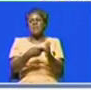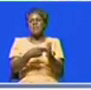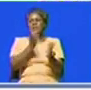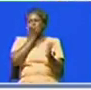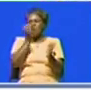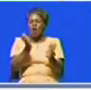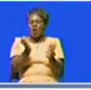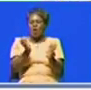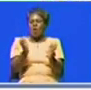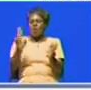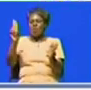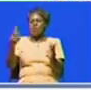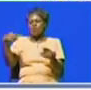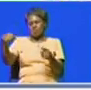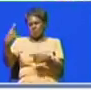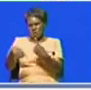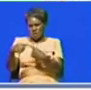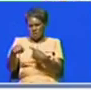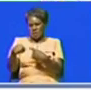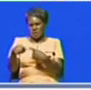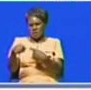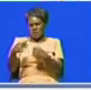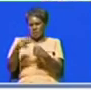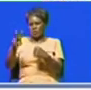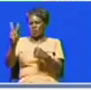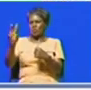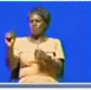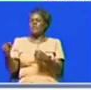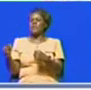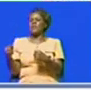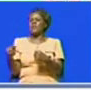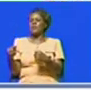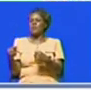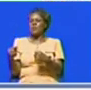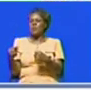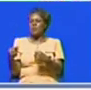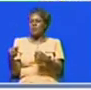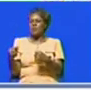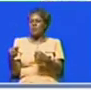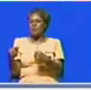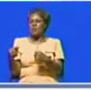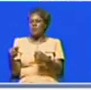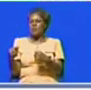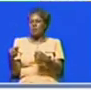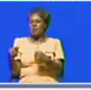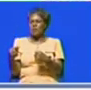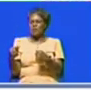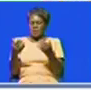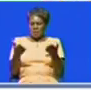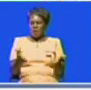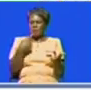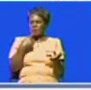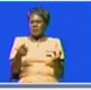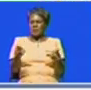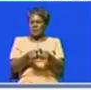that really Uhuru won and had 8.2 million to the other party's 6 point whatever it was. But what we are saying is